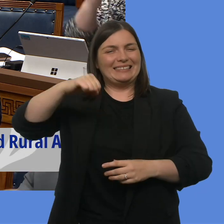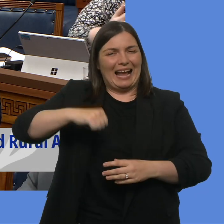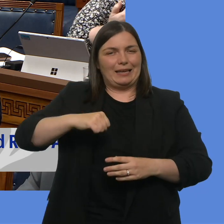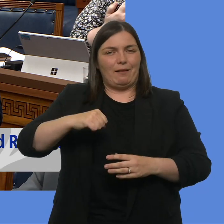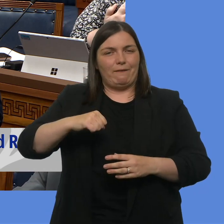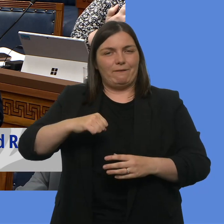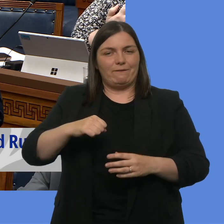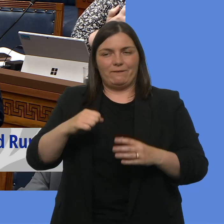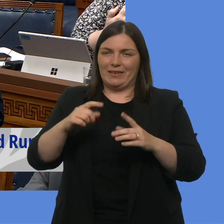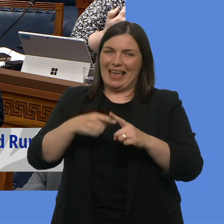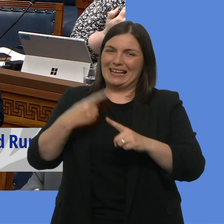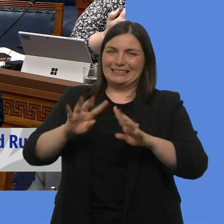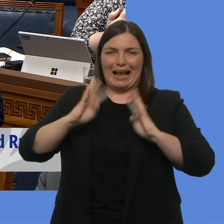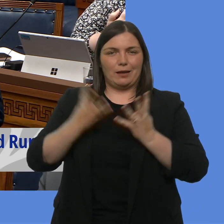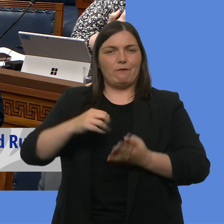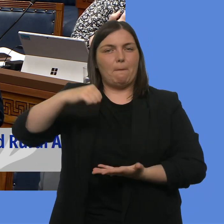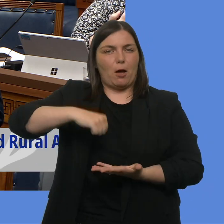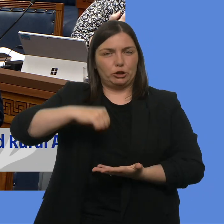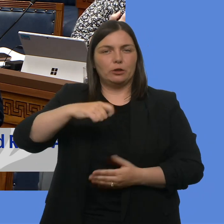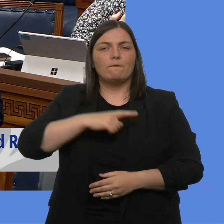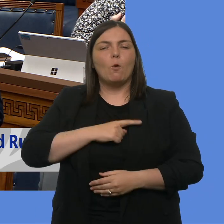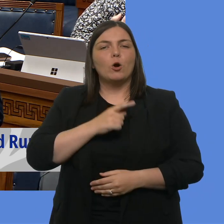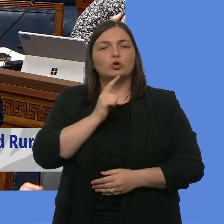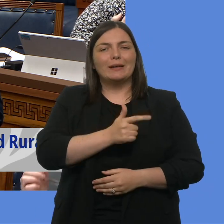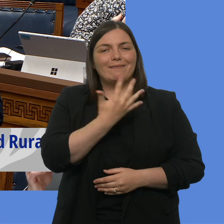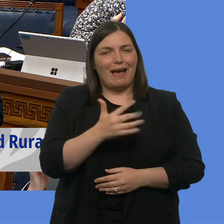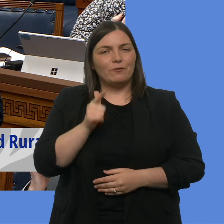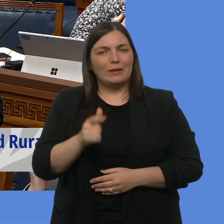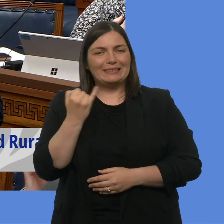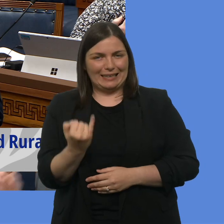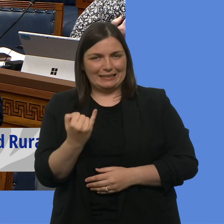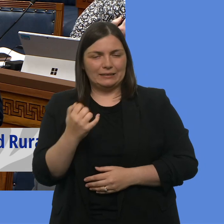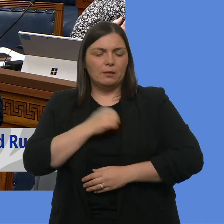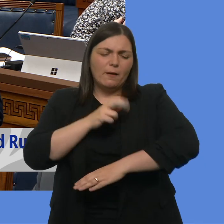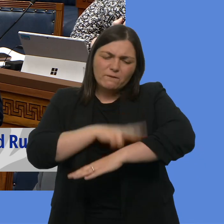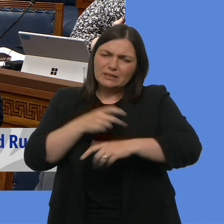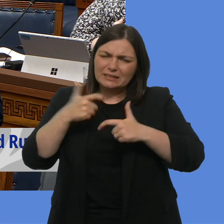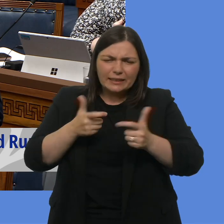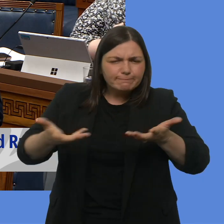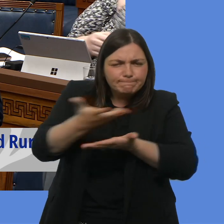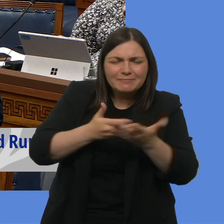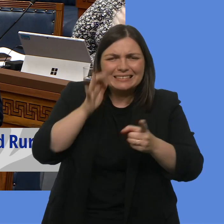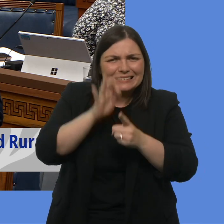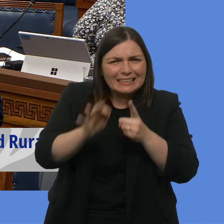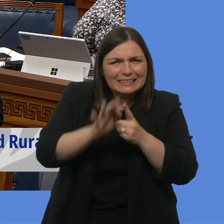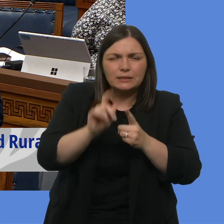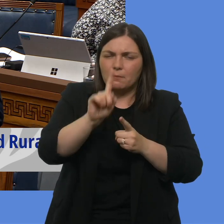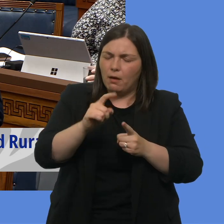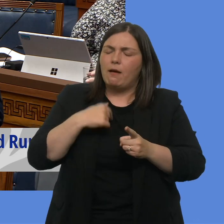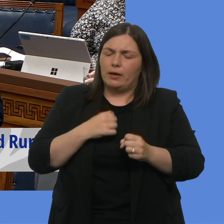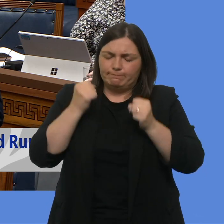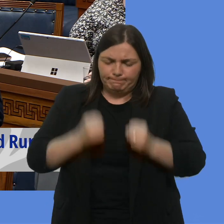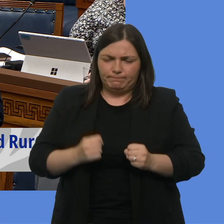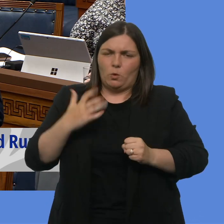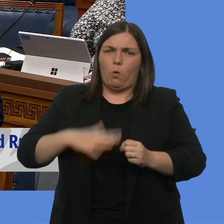working through the detail, but I will be doing all I can to ensure that the agri-food sector continues to be supported. I am confident that all parties in the Executive are